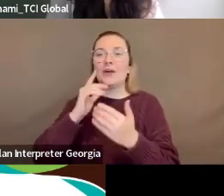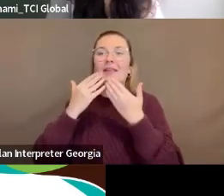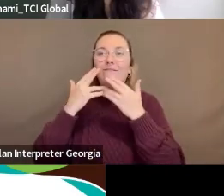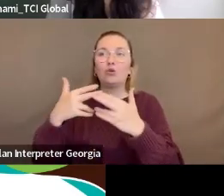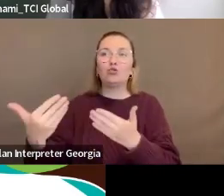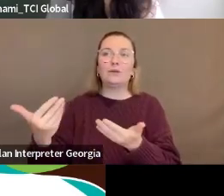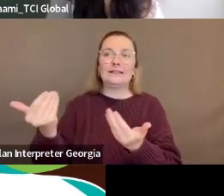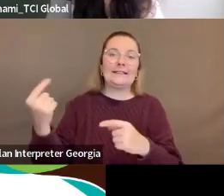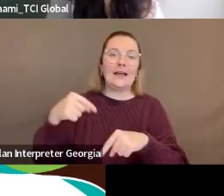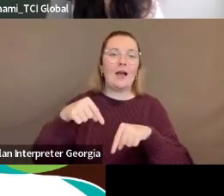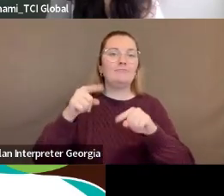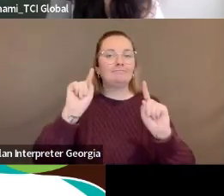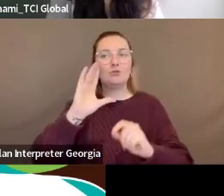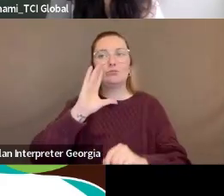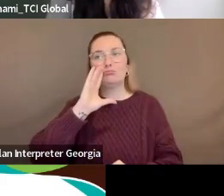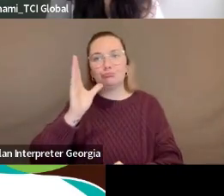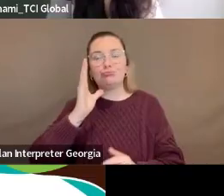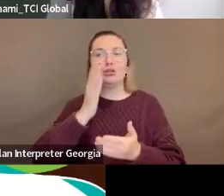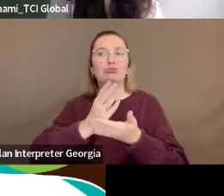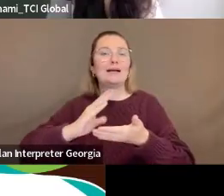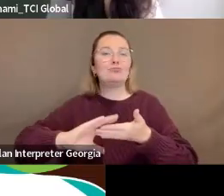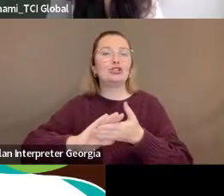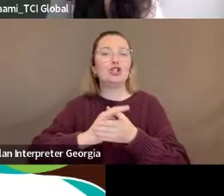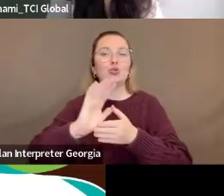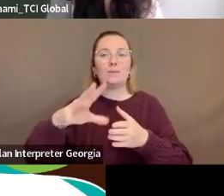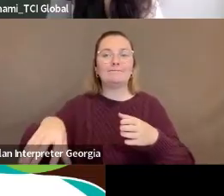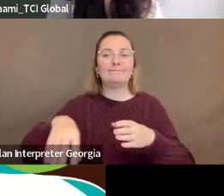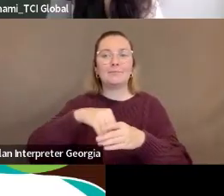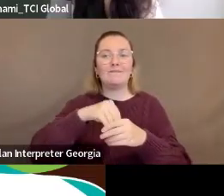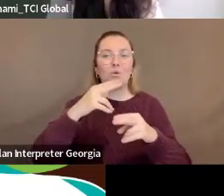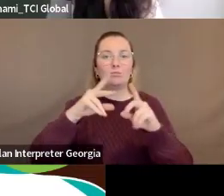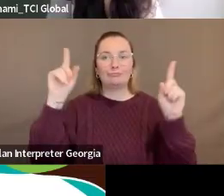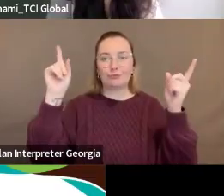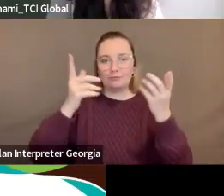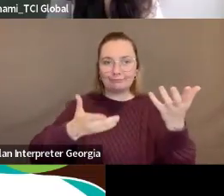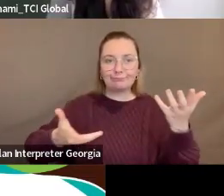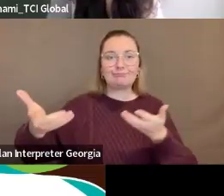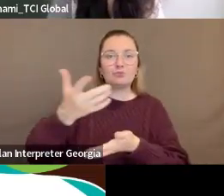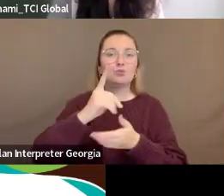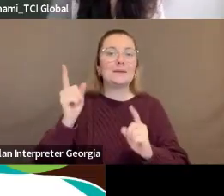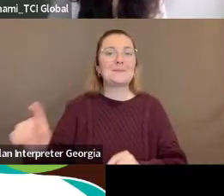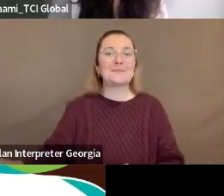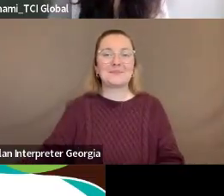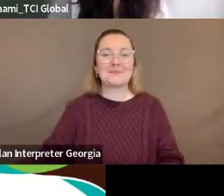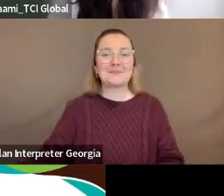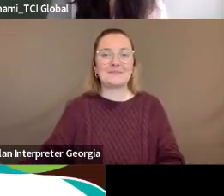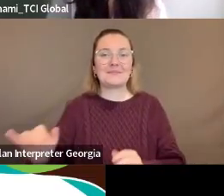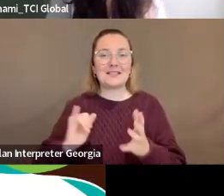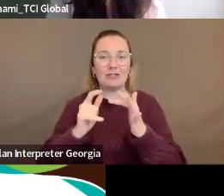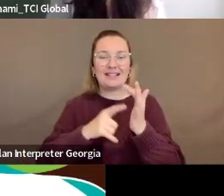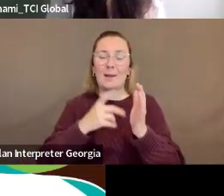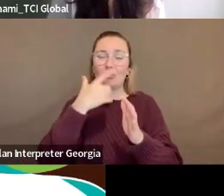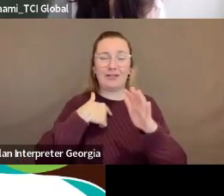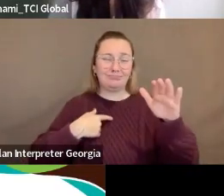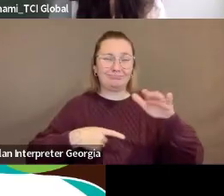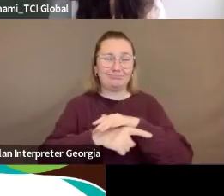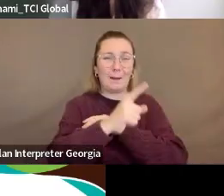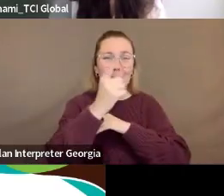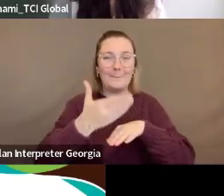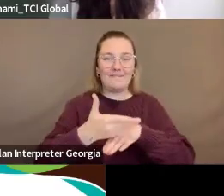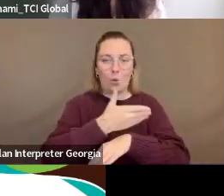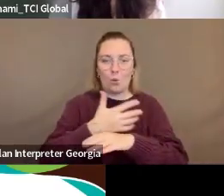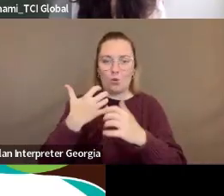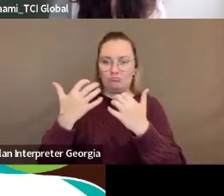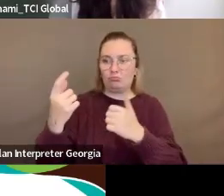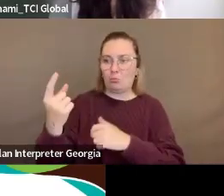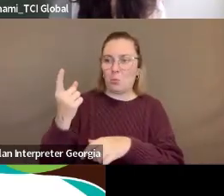Shelley, and really appreciate your contributions to the discussion here today. I'm sorry to run before the audience has a